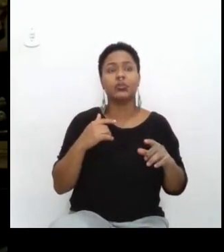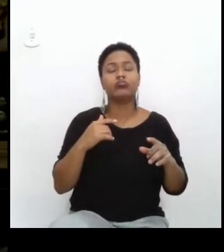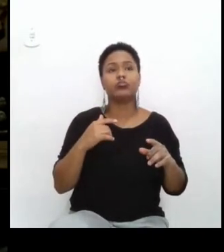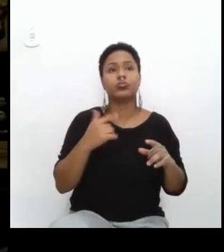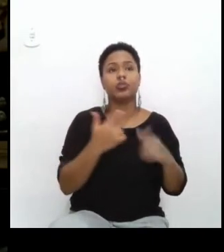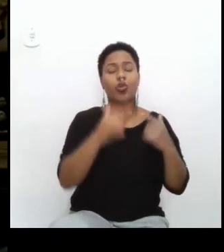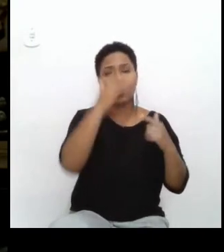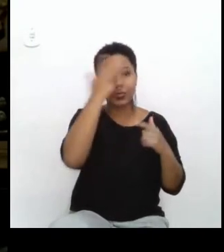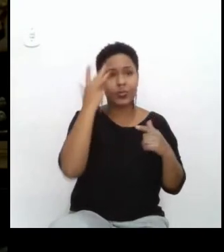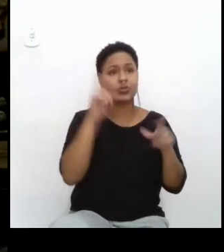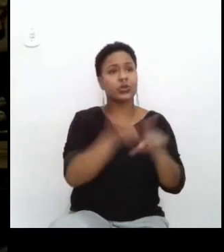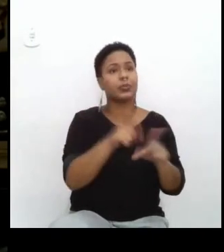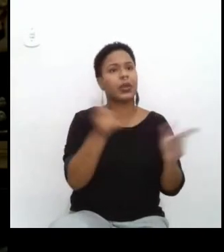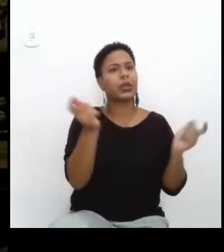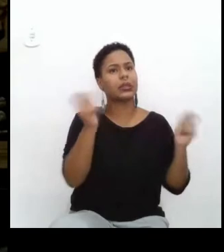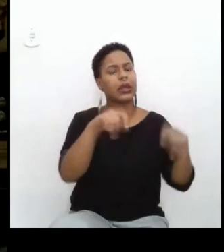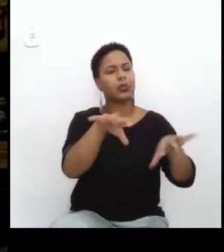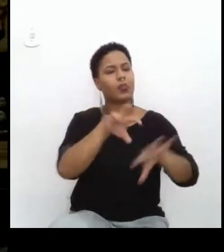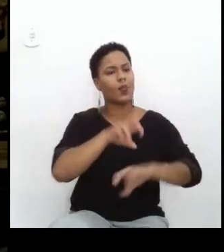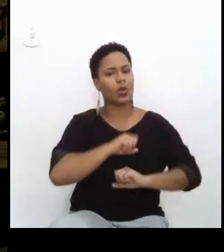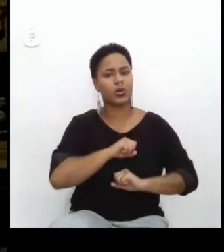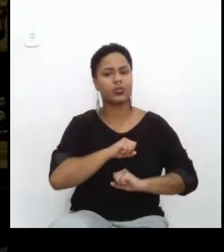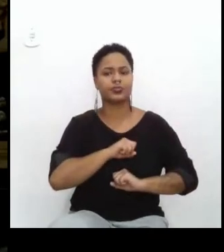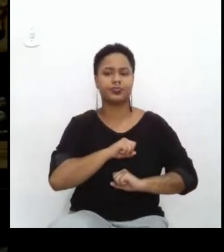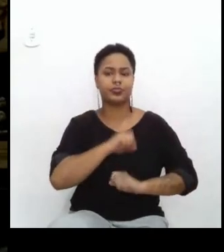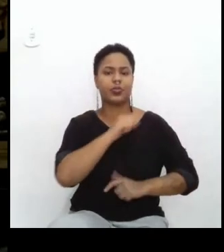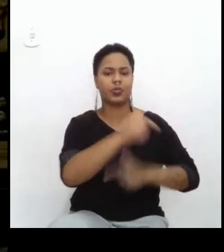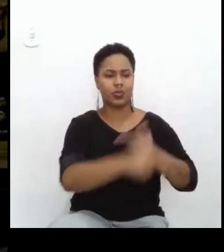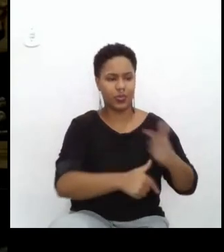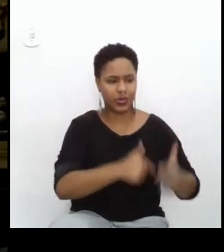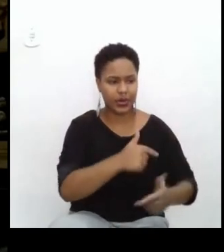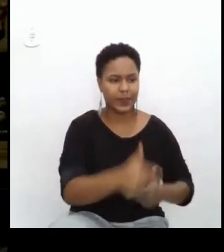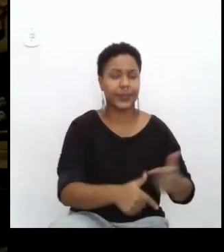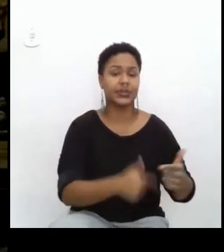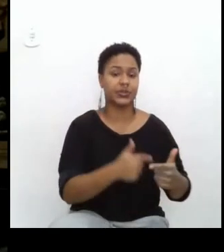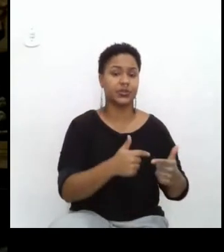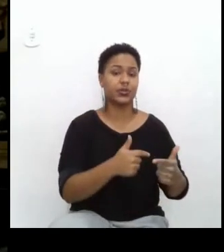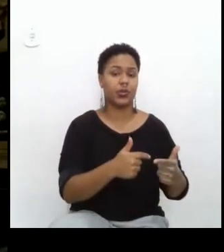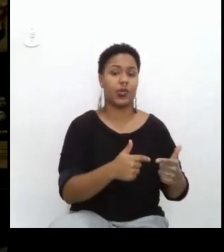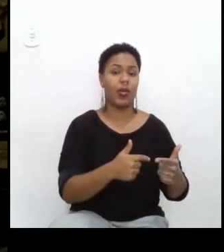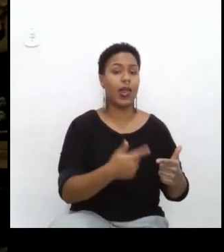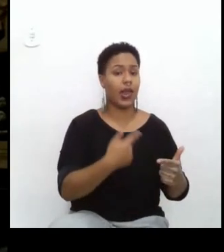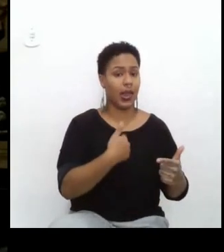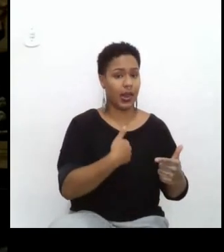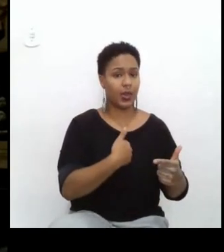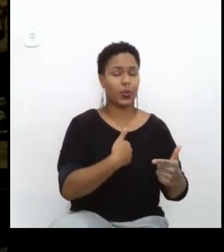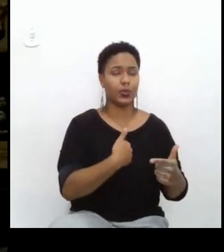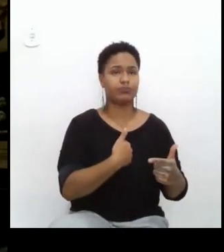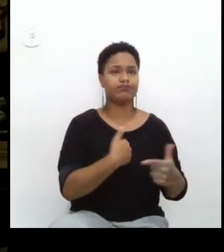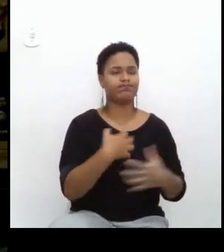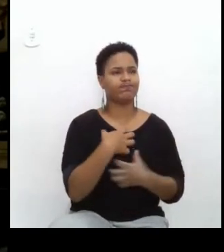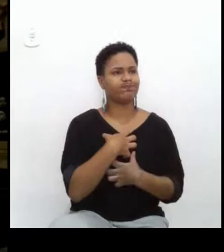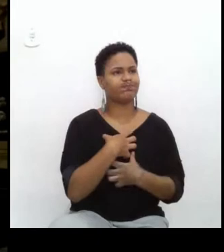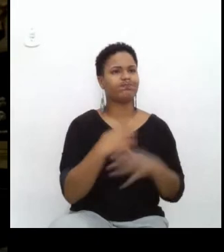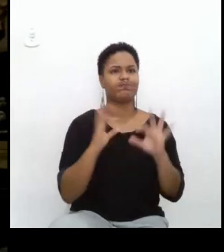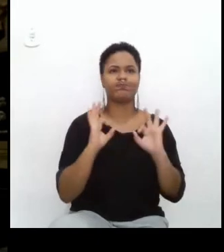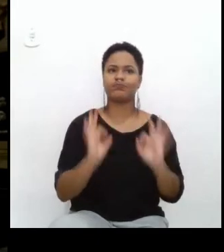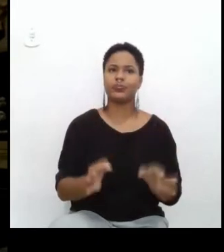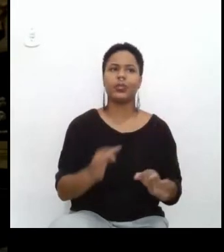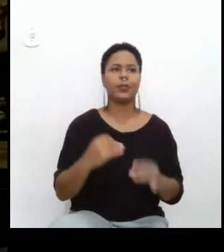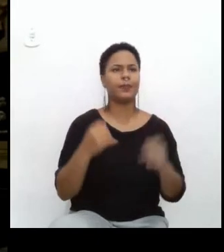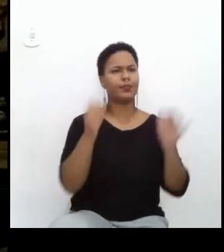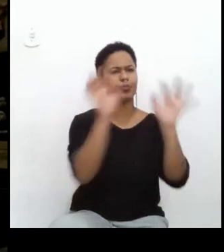is Rapid and time the house in the Woods pictures in the house